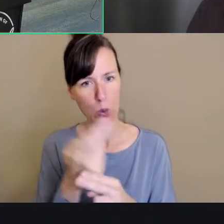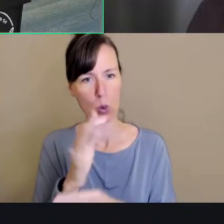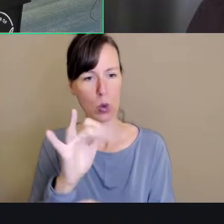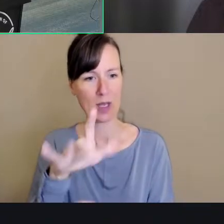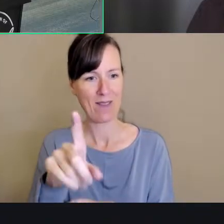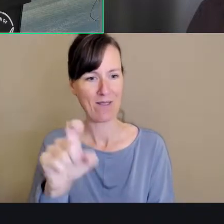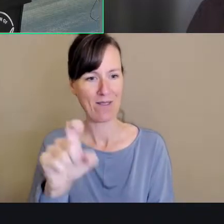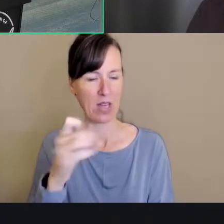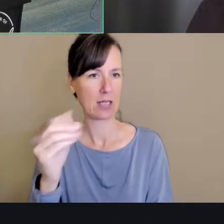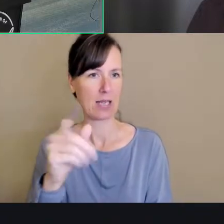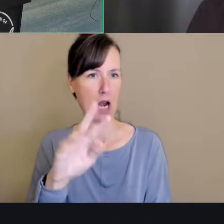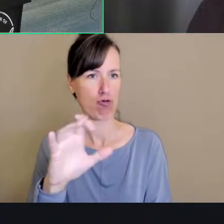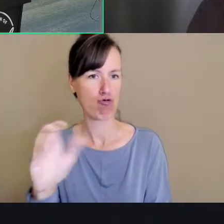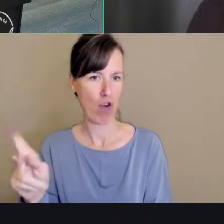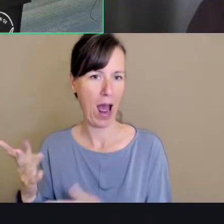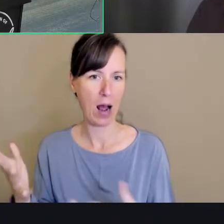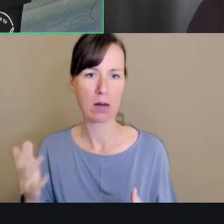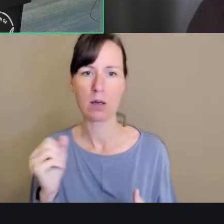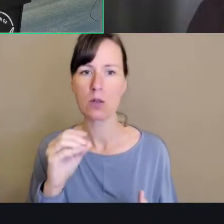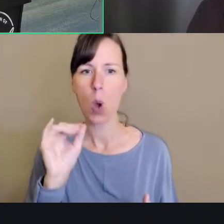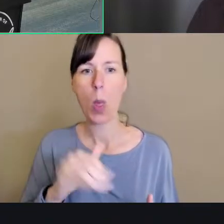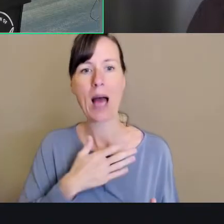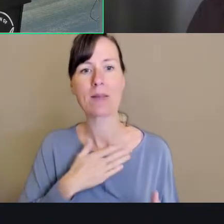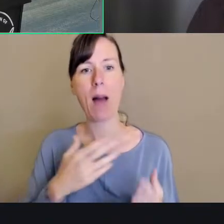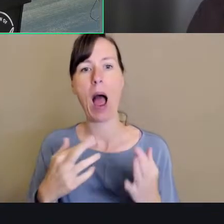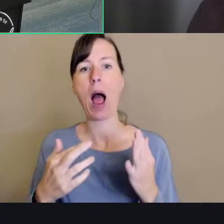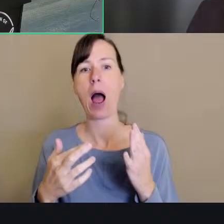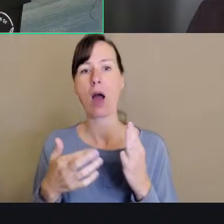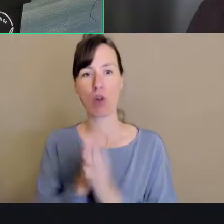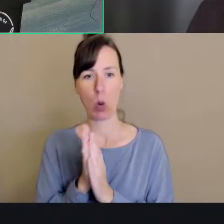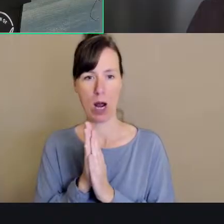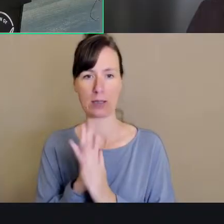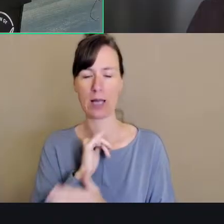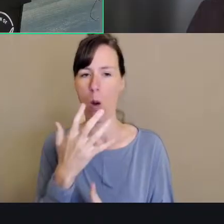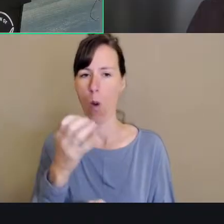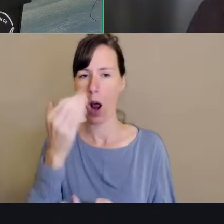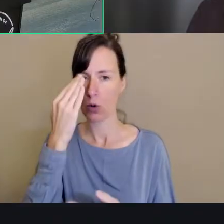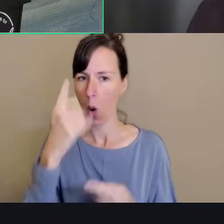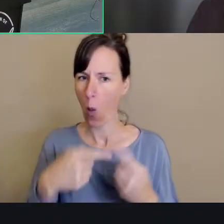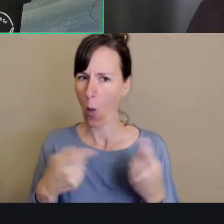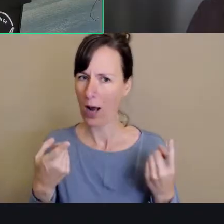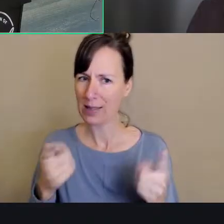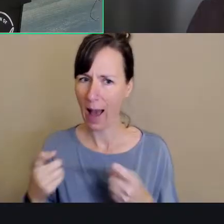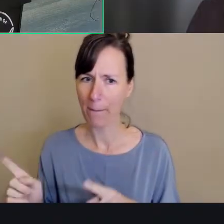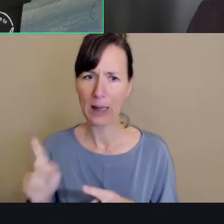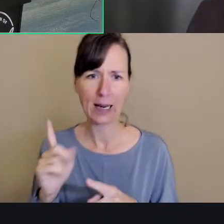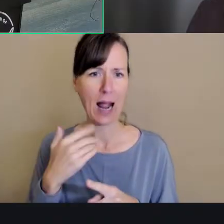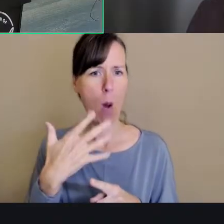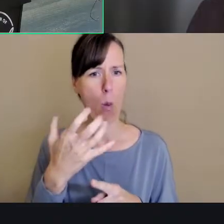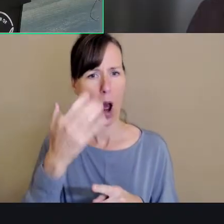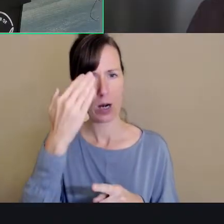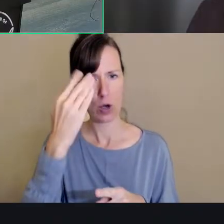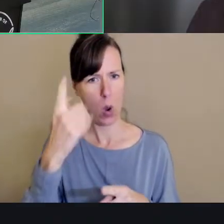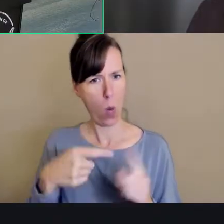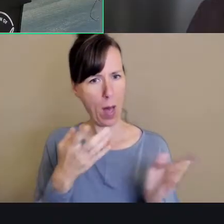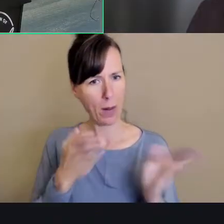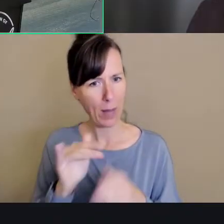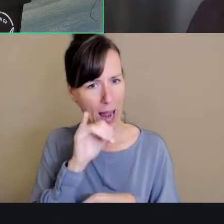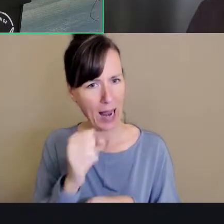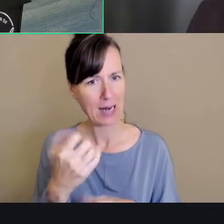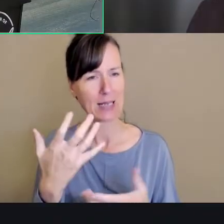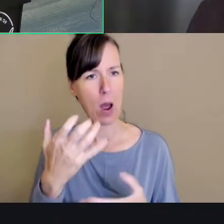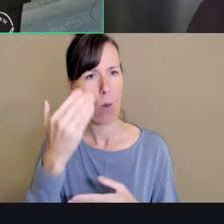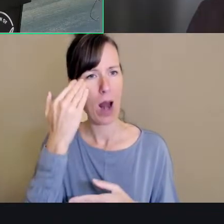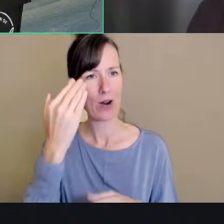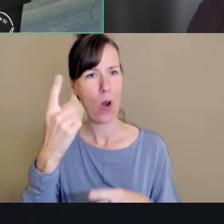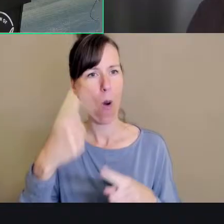to know what's happening. I want to know what the plan is. I want to know what the plan's drawn from. I want to